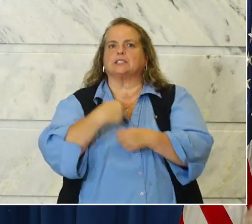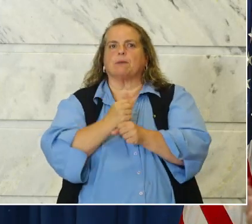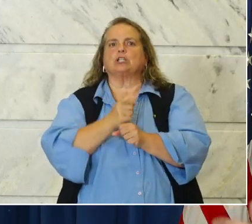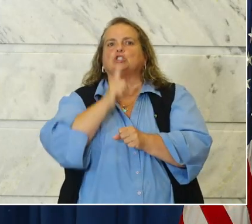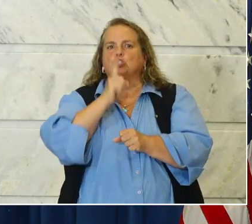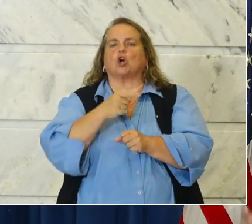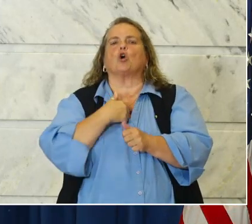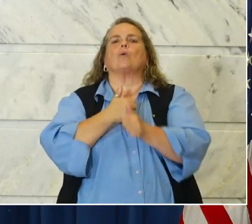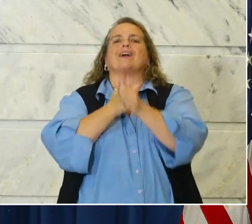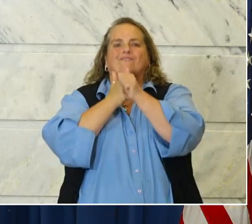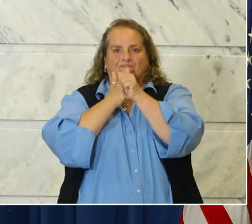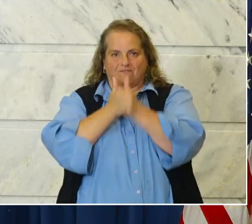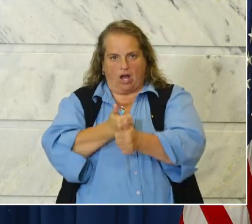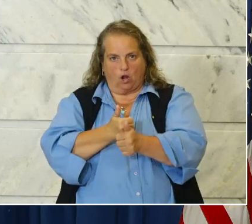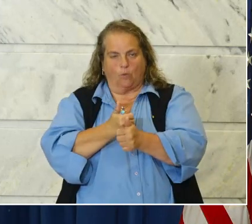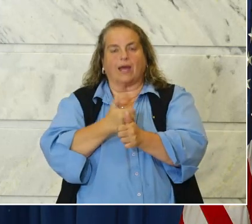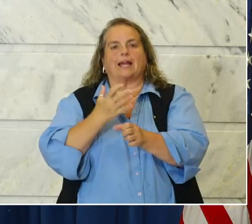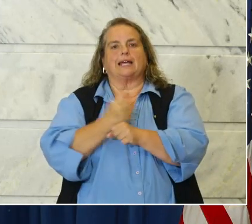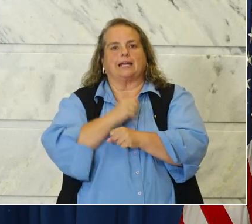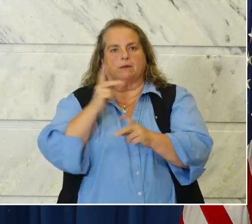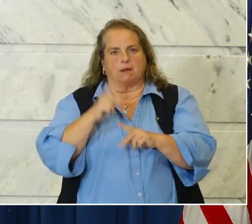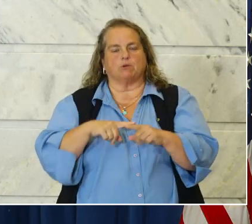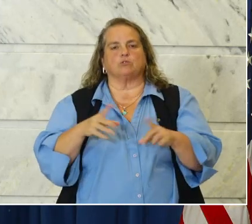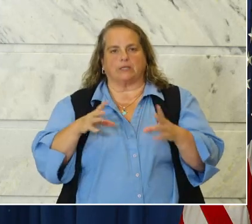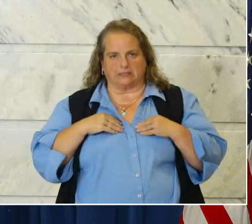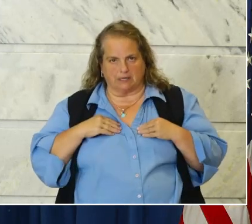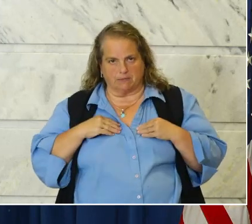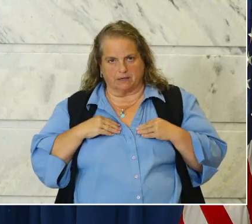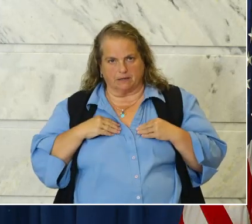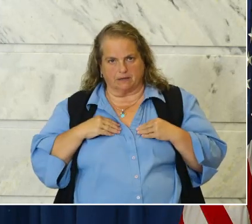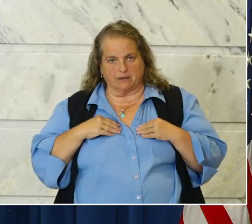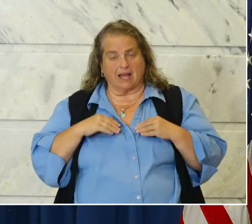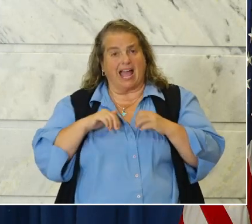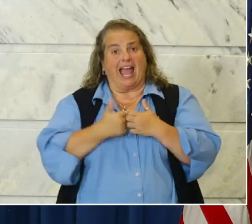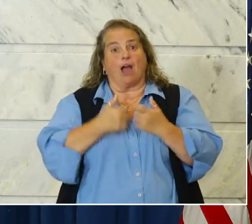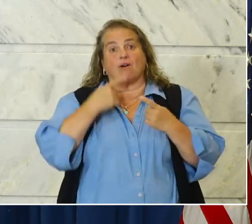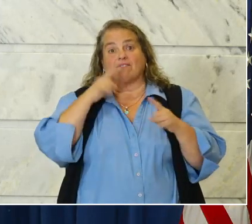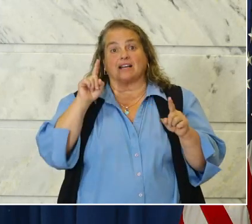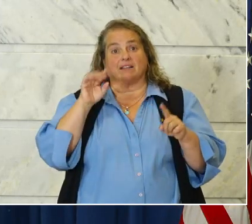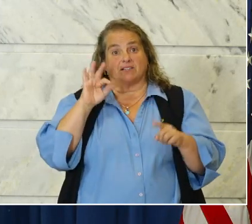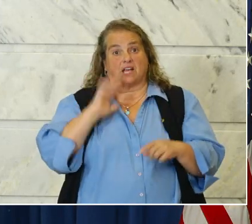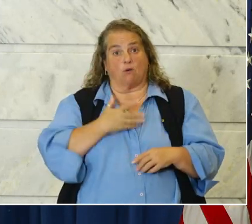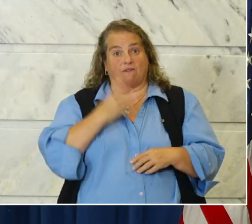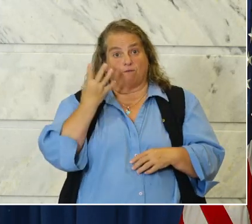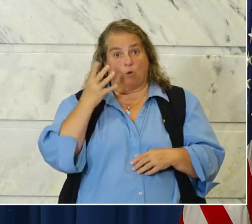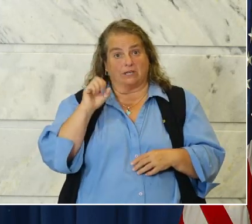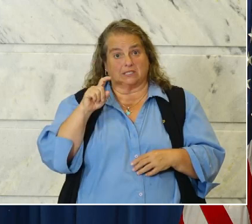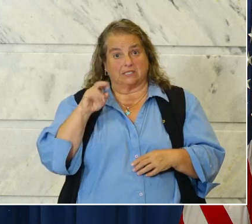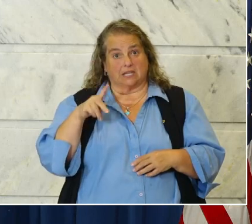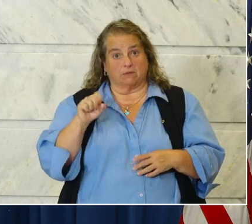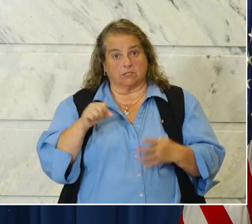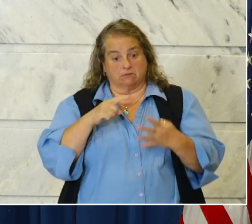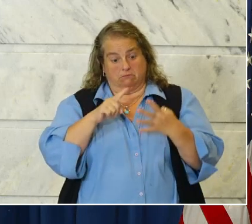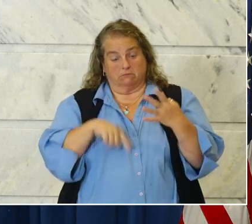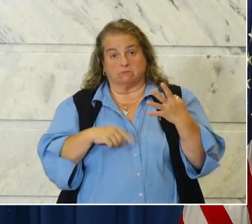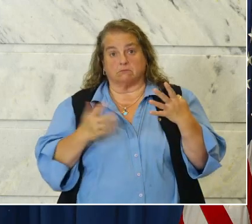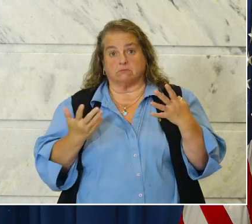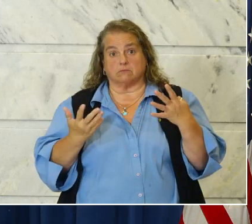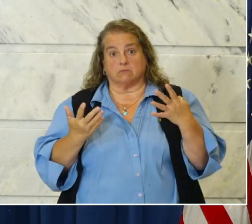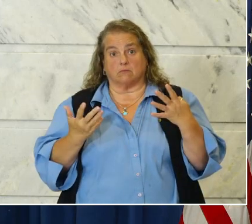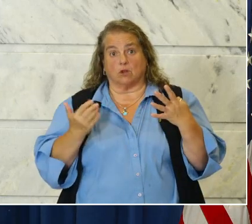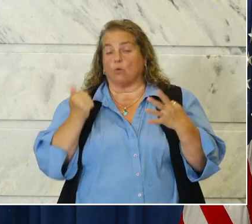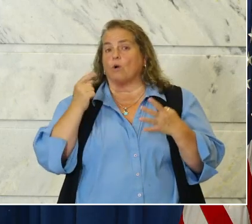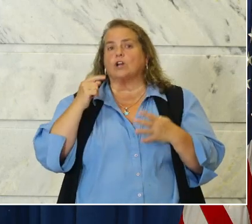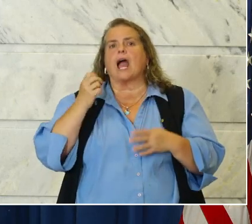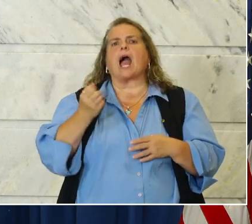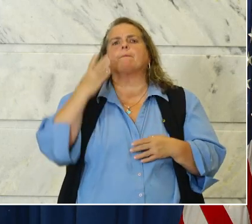that we follow them and getting people bought into them. So how effective can our 4 steps be? How many people as a percentage are